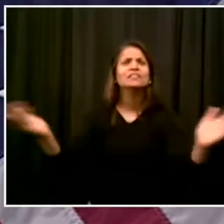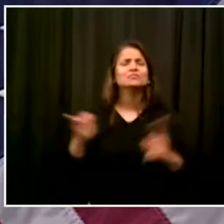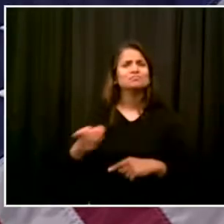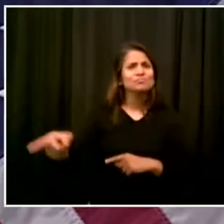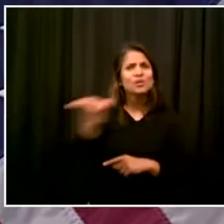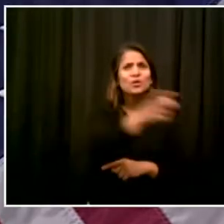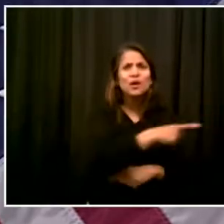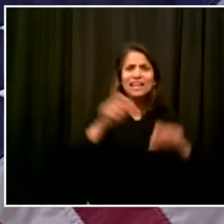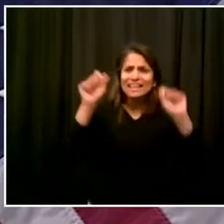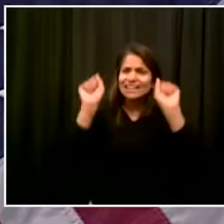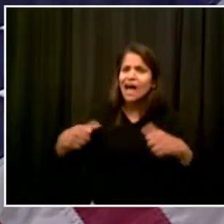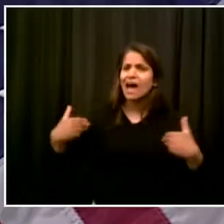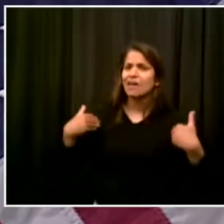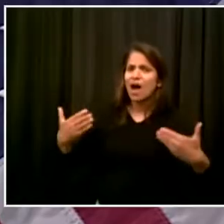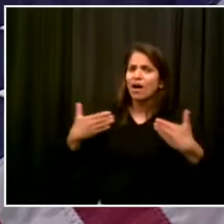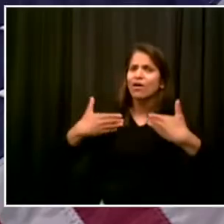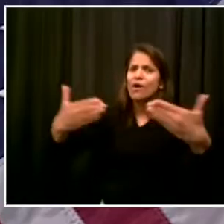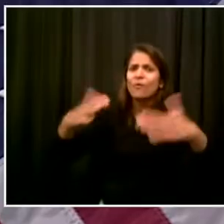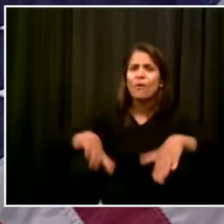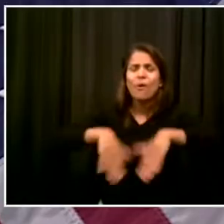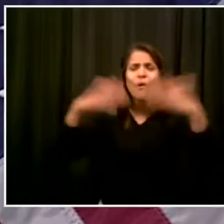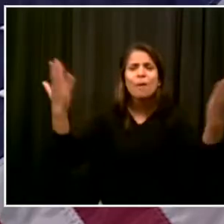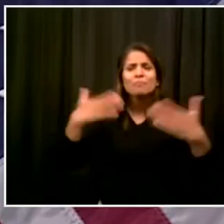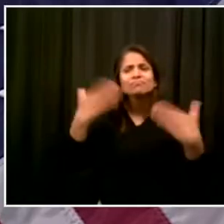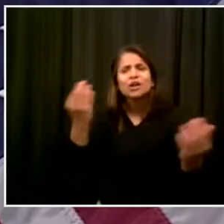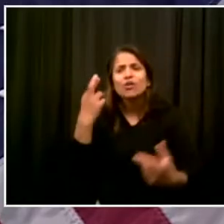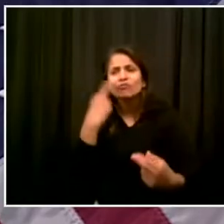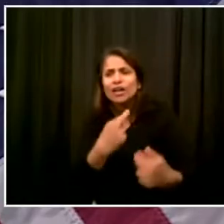you fought for and earned. So thank you, New